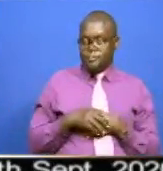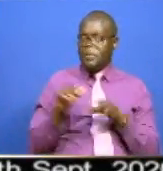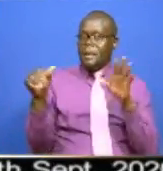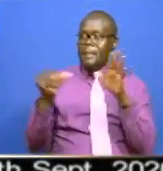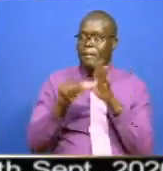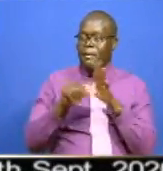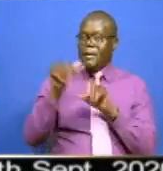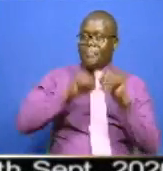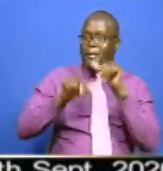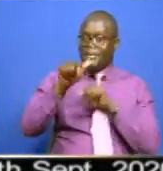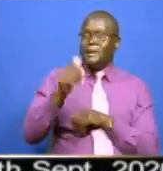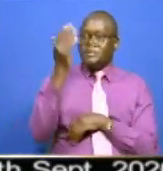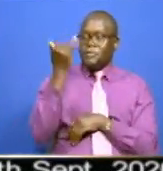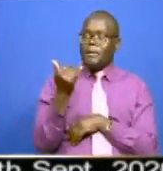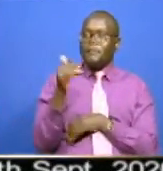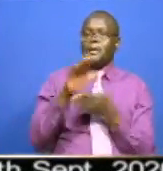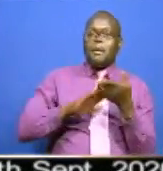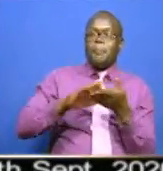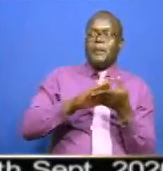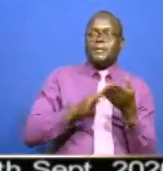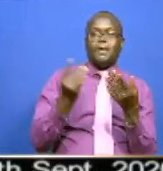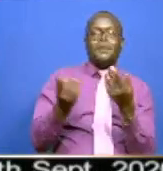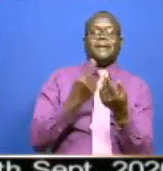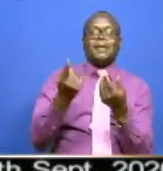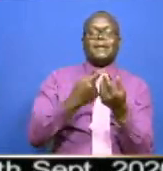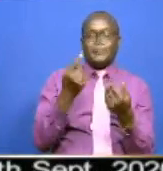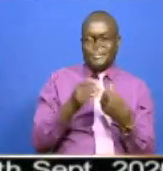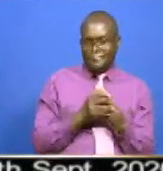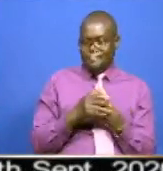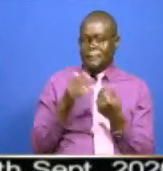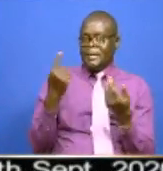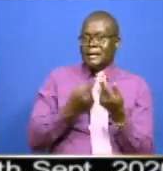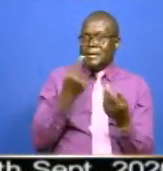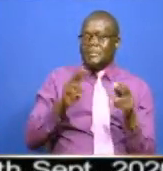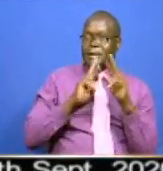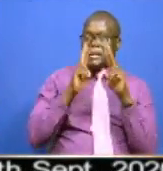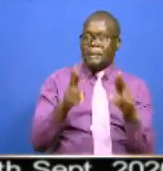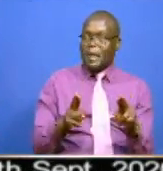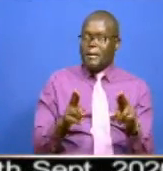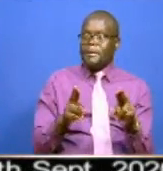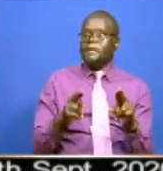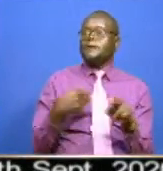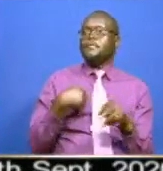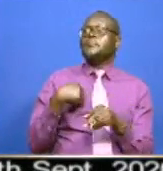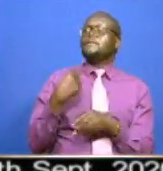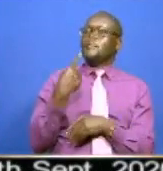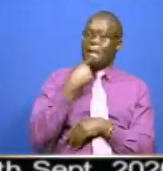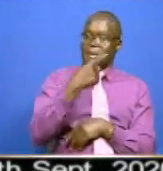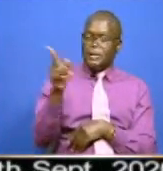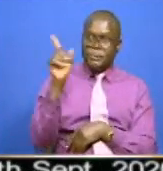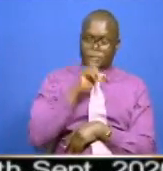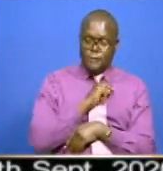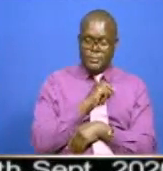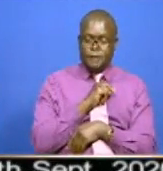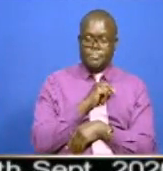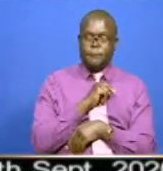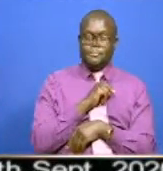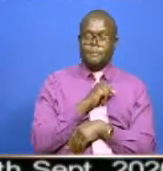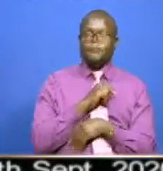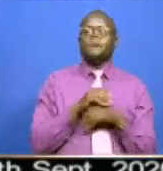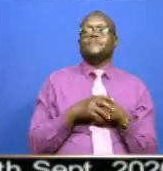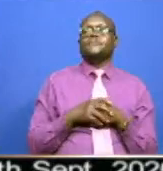about this is that it is based on the census results. And I can stand here and say